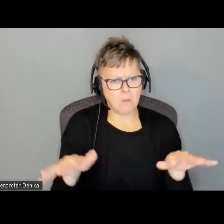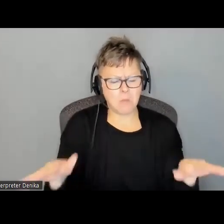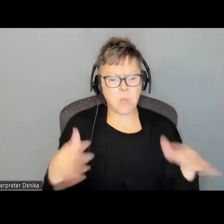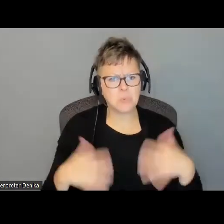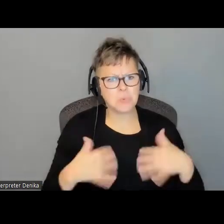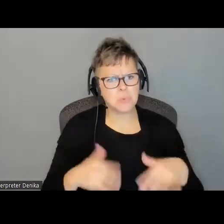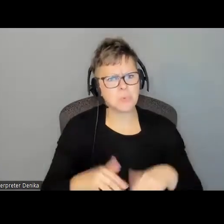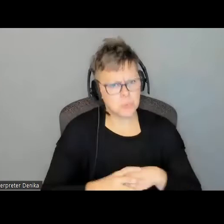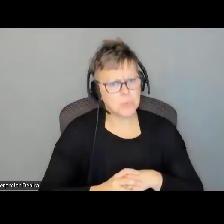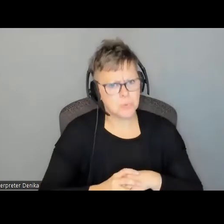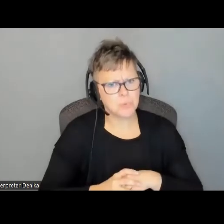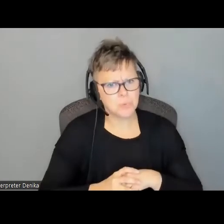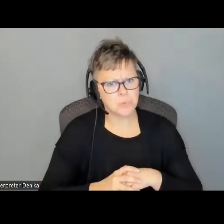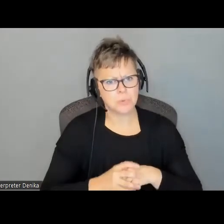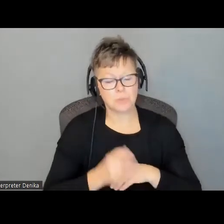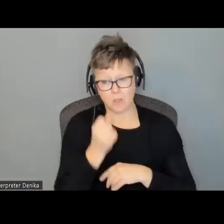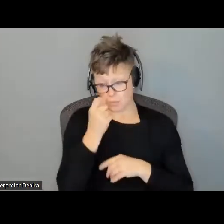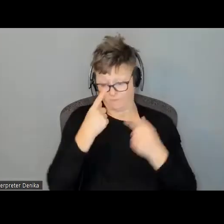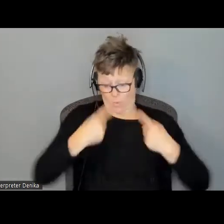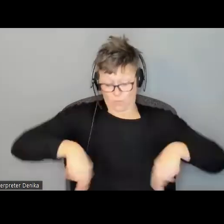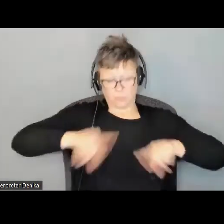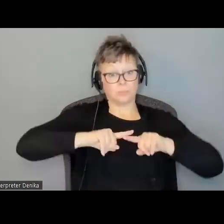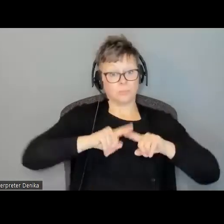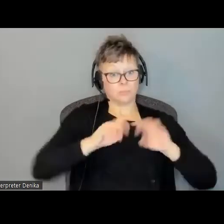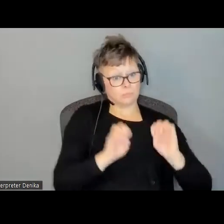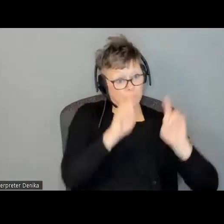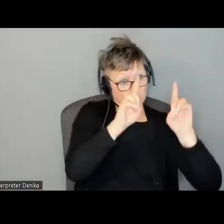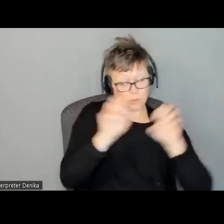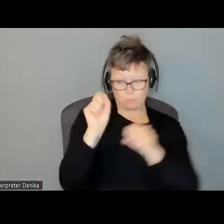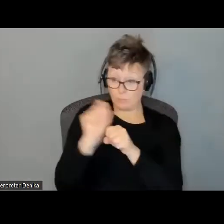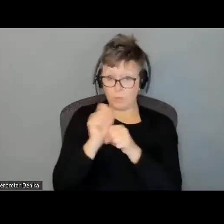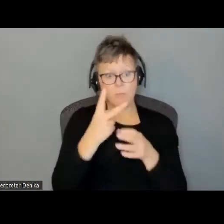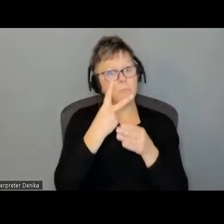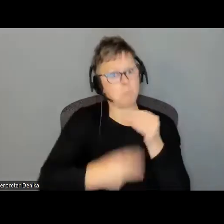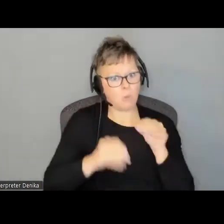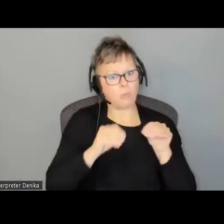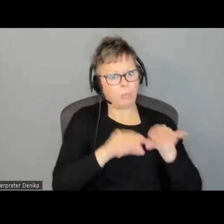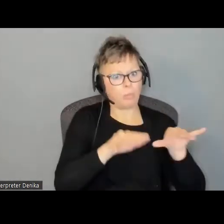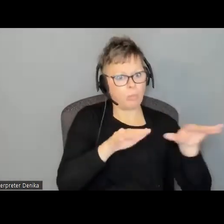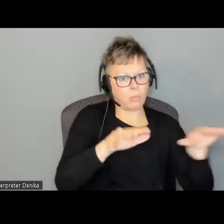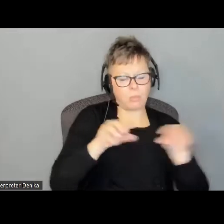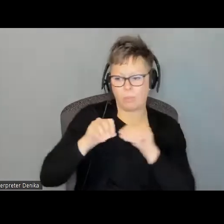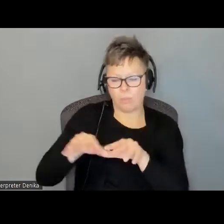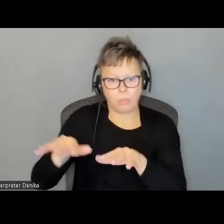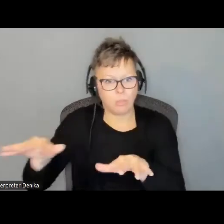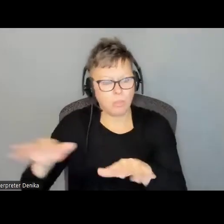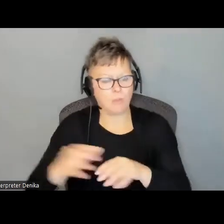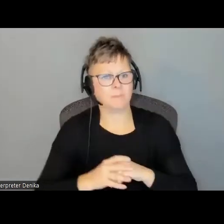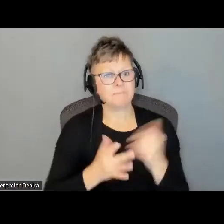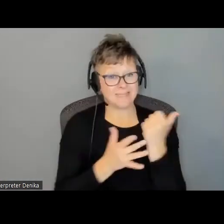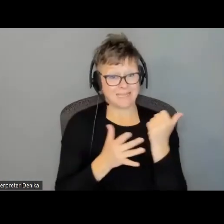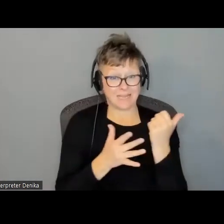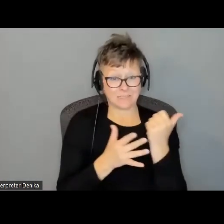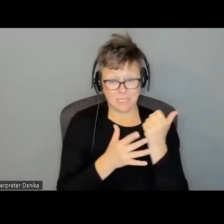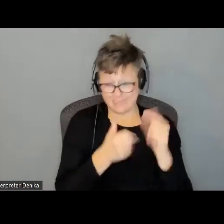journey in education or in employment. Technology supports from the very first stages